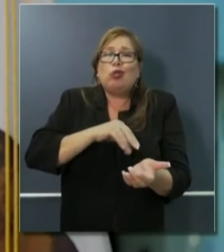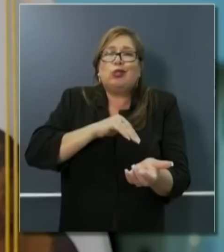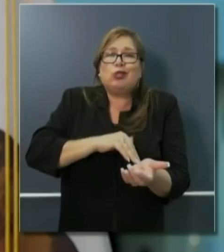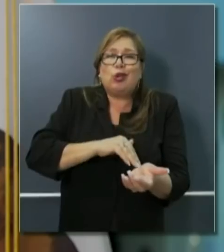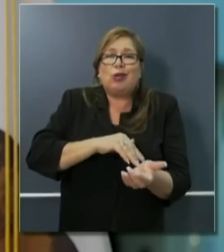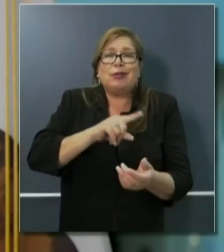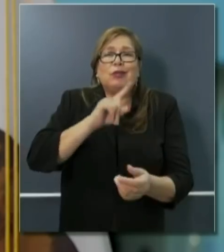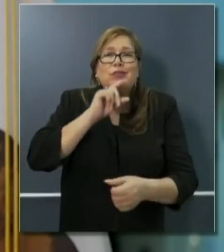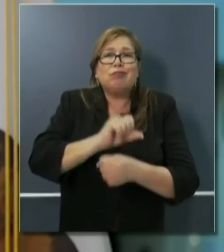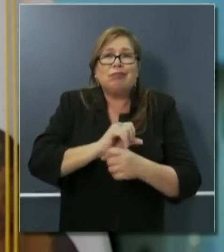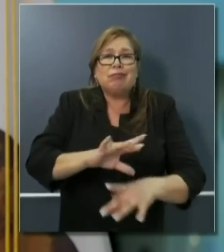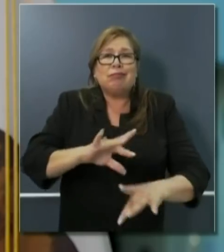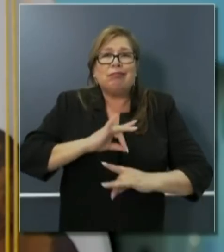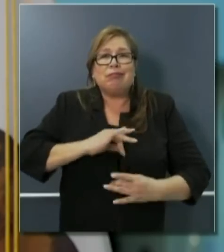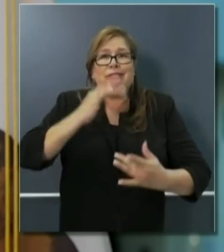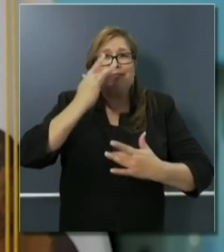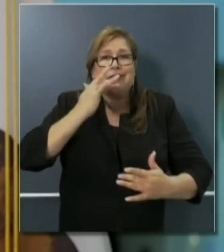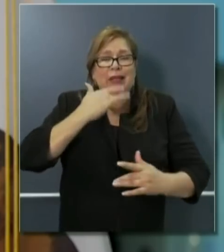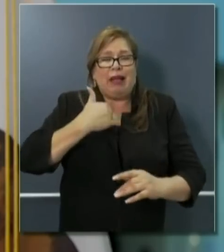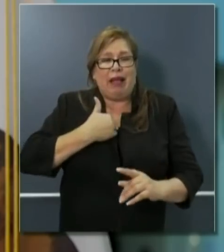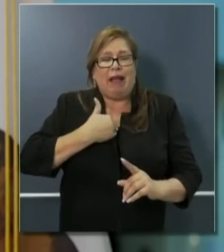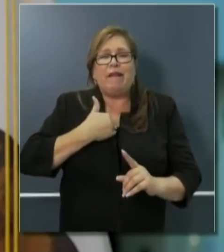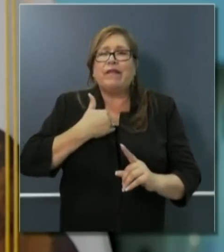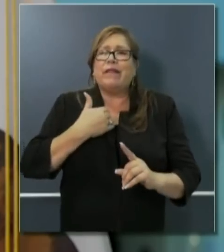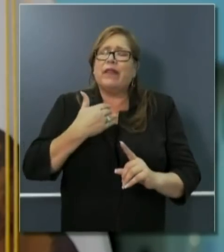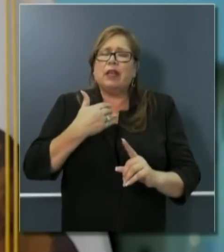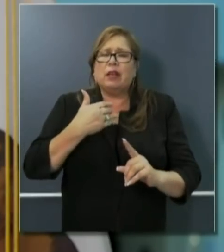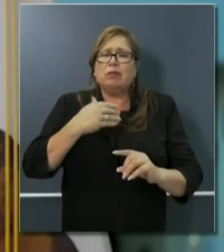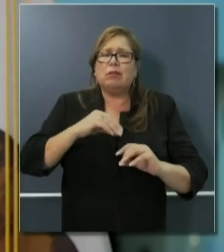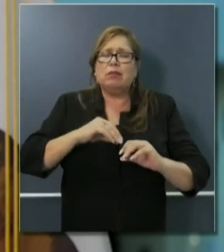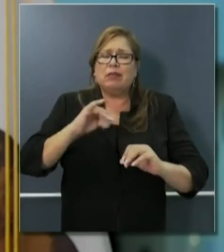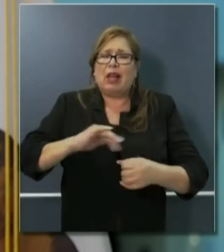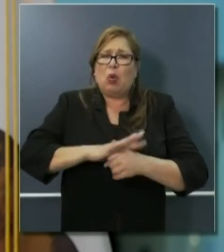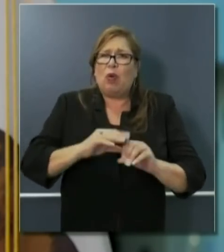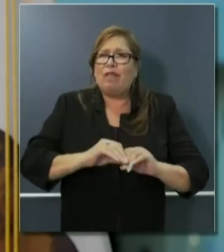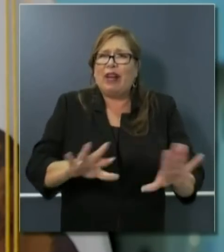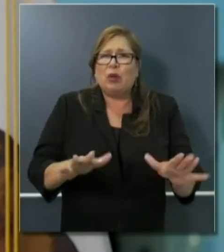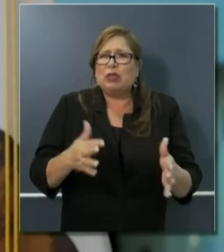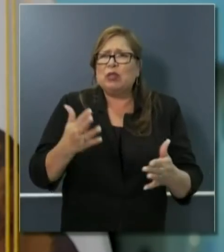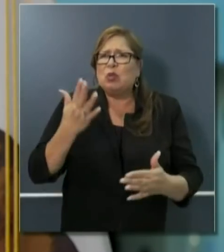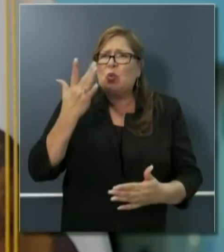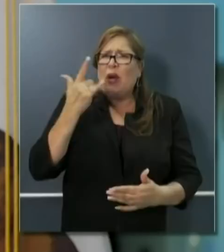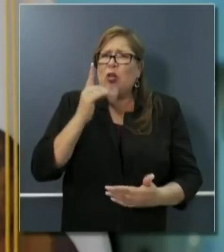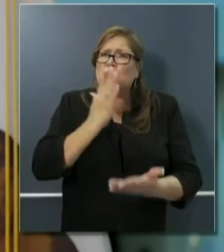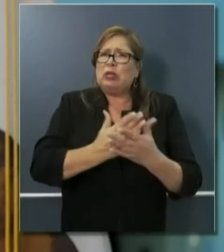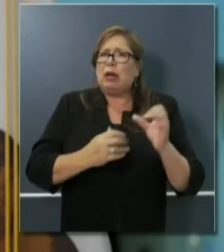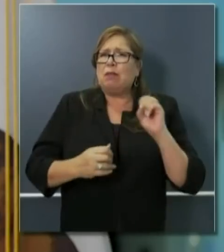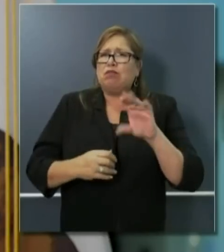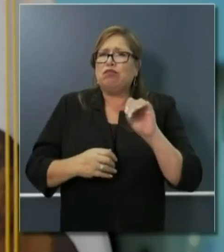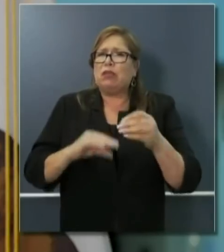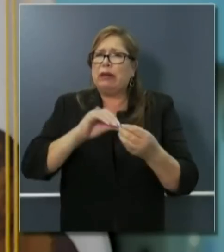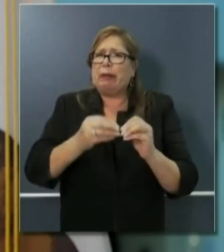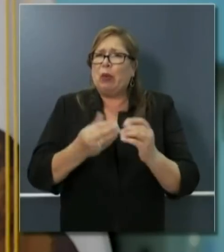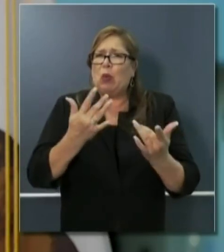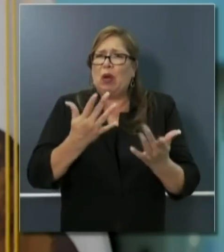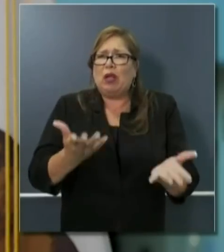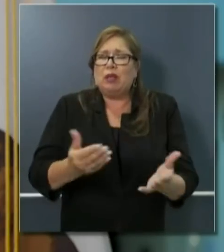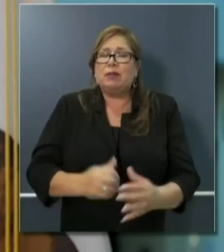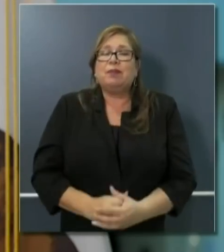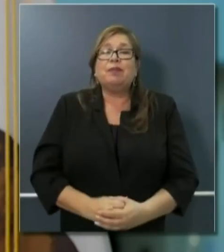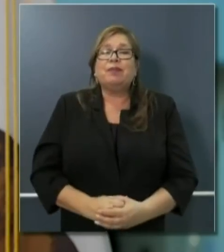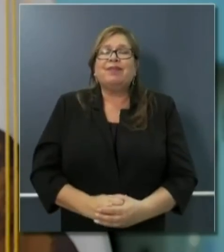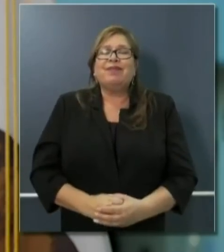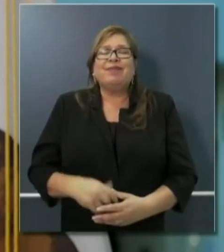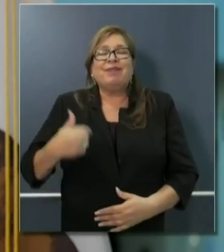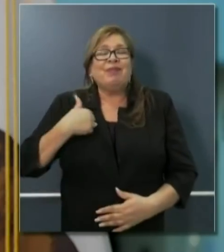with coronavirus as a separate data point from the total cases? Happy to provide that information, and so we'll make sure